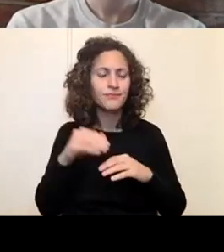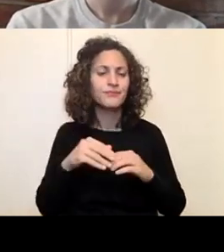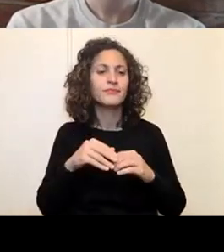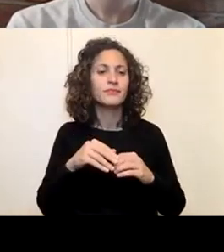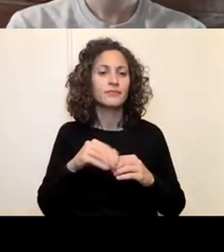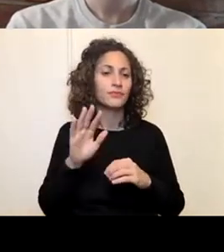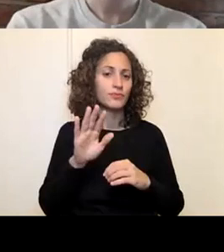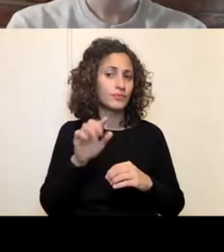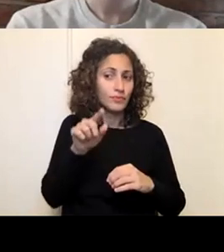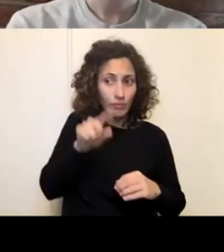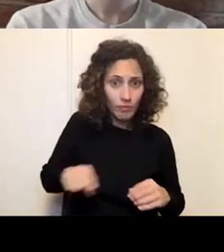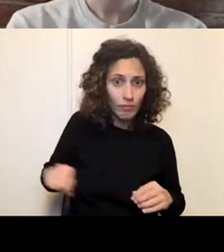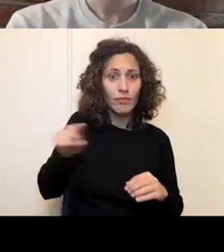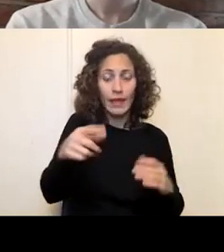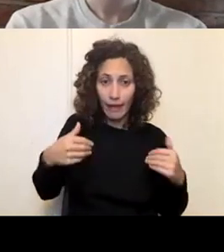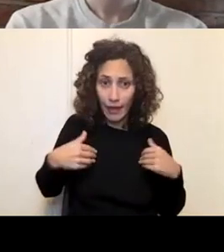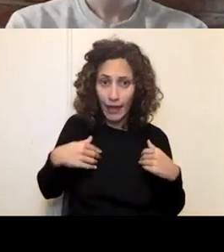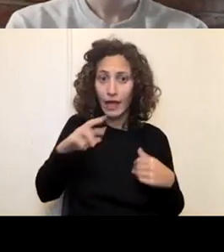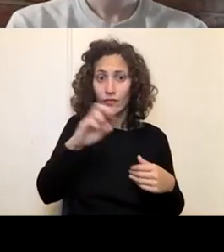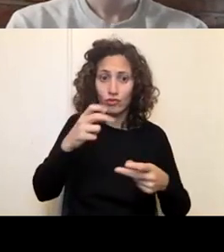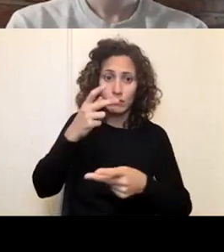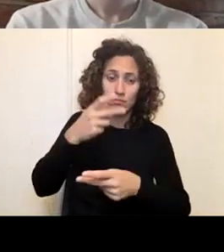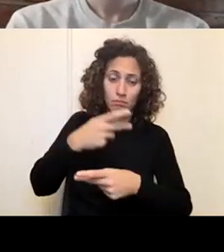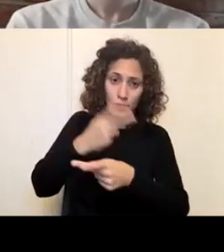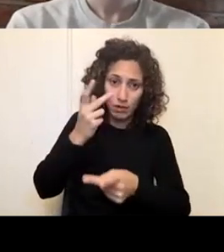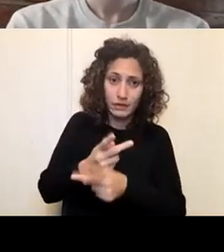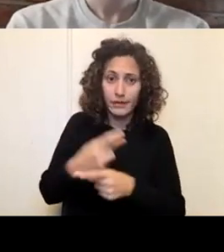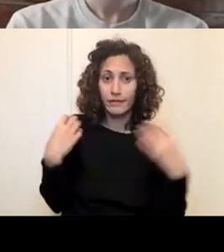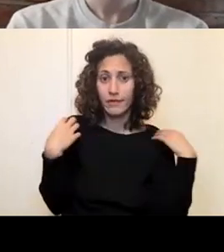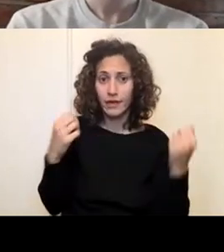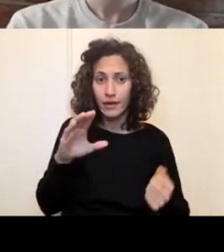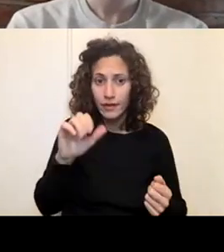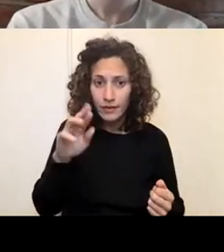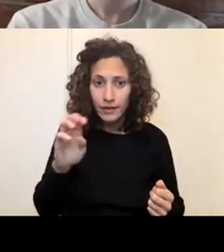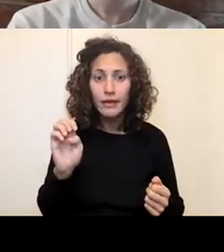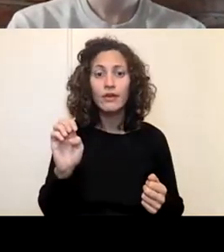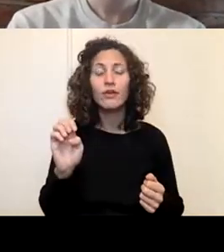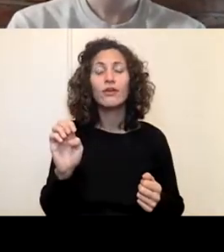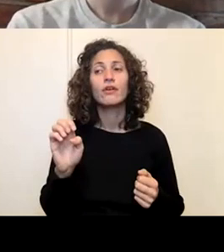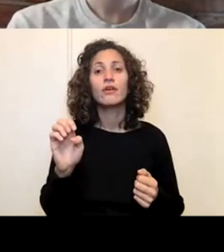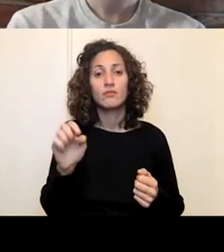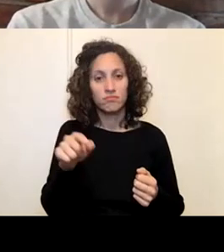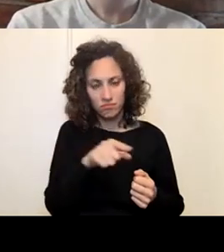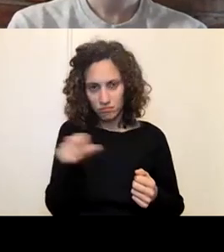reproductive health care, they get a lot of ableist